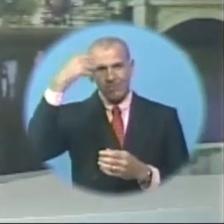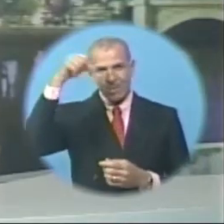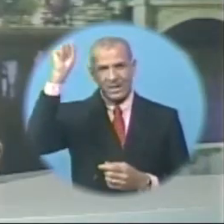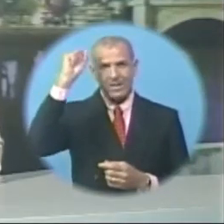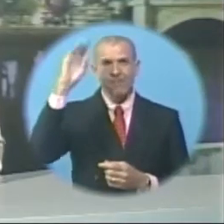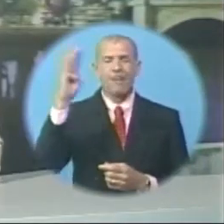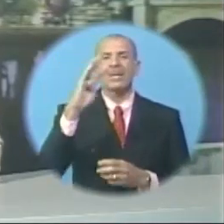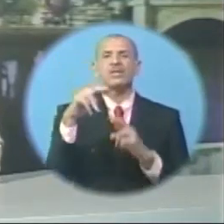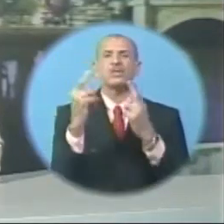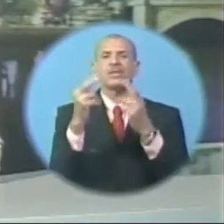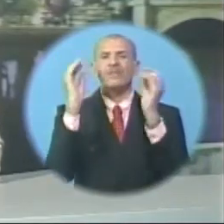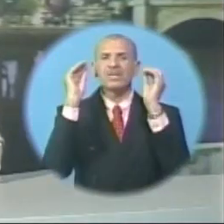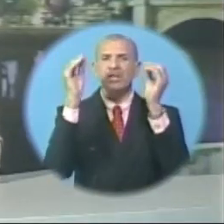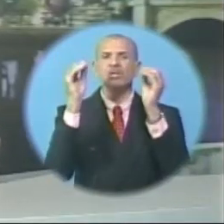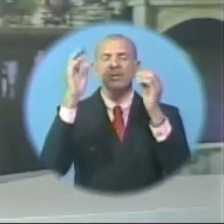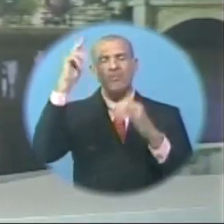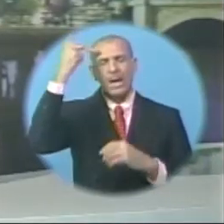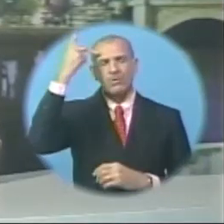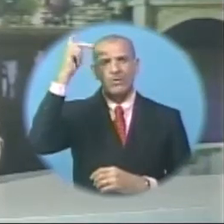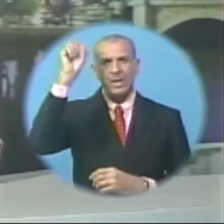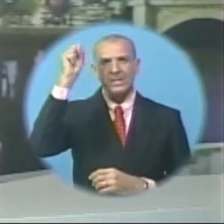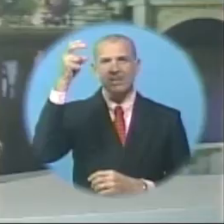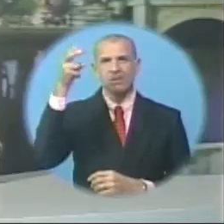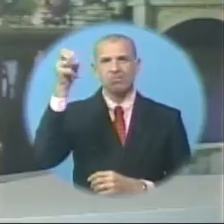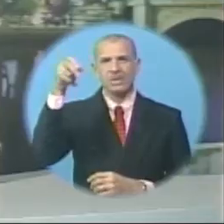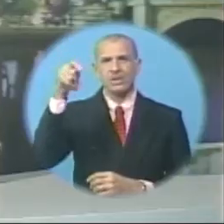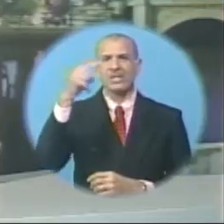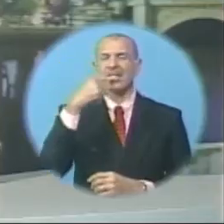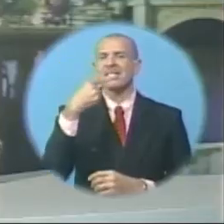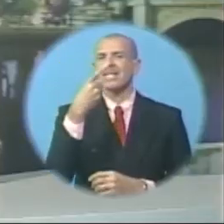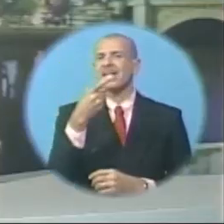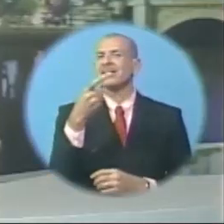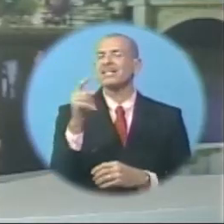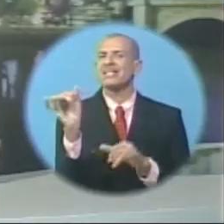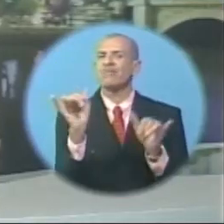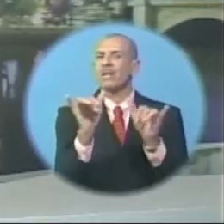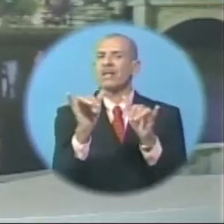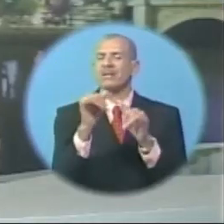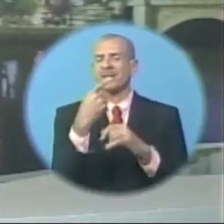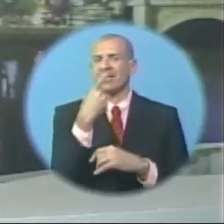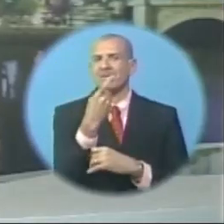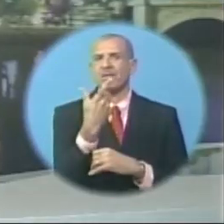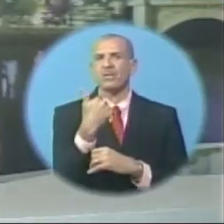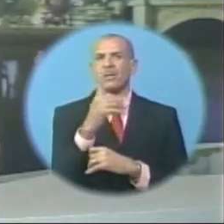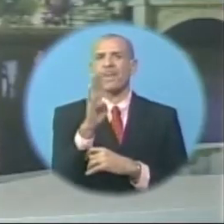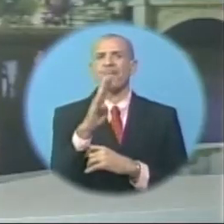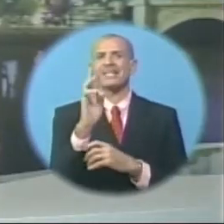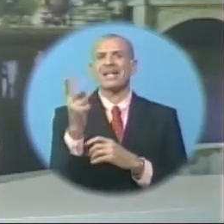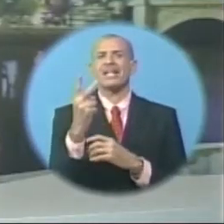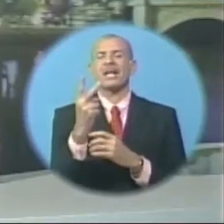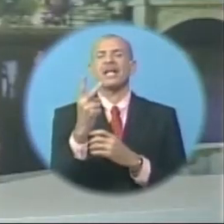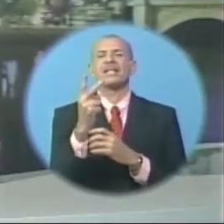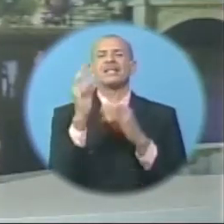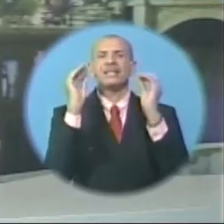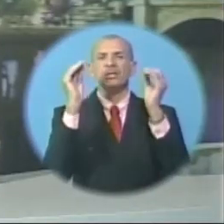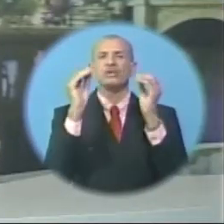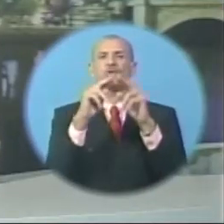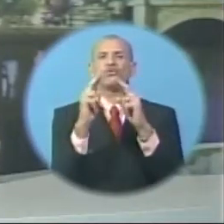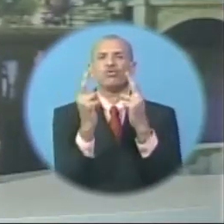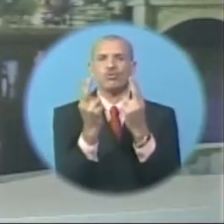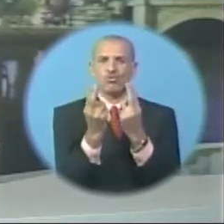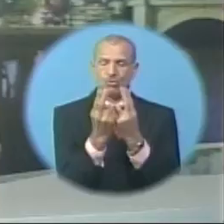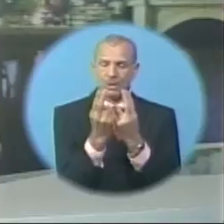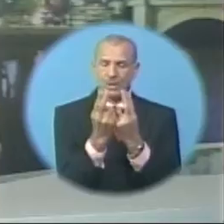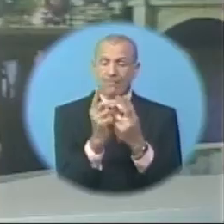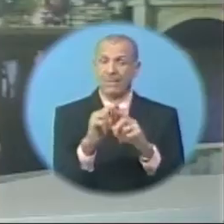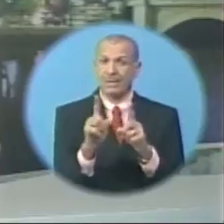of the Barbados Union of Teachers, Pedro Shepherd, echoing similar calls from the Barbados Secondary Teachers Union. However,